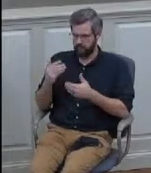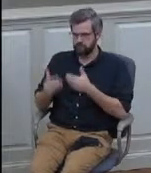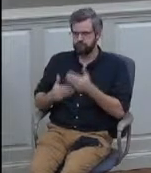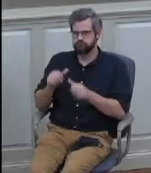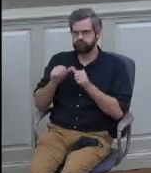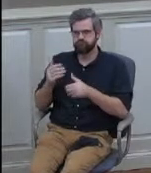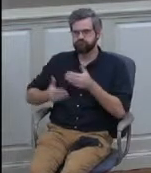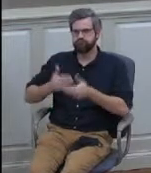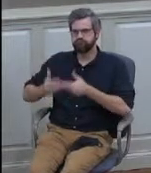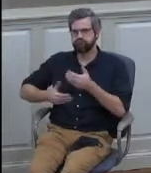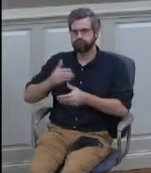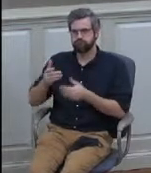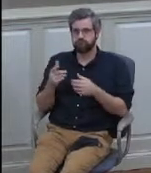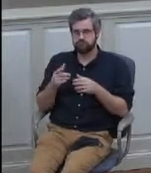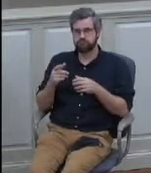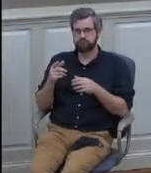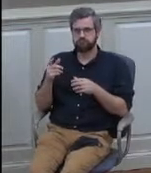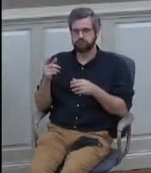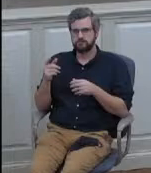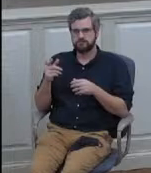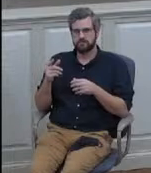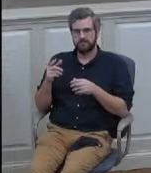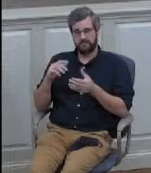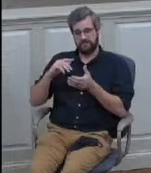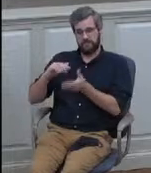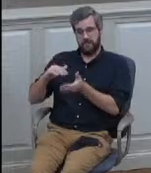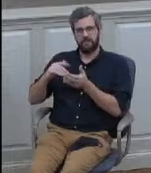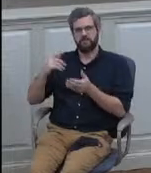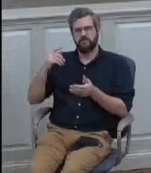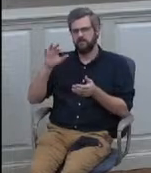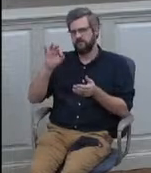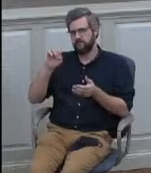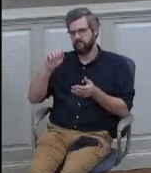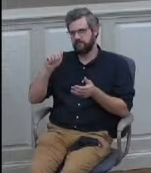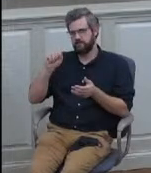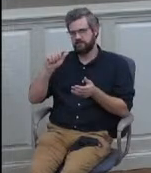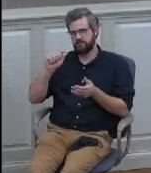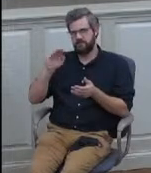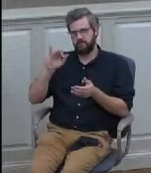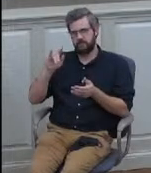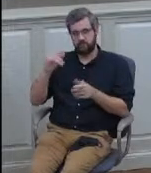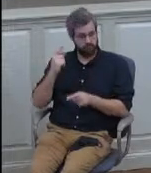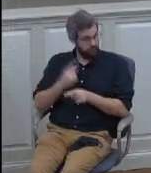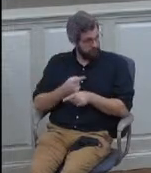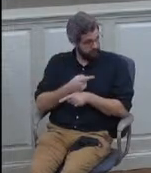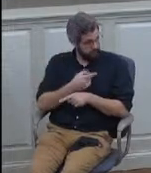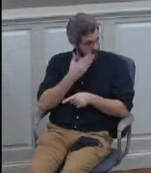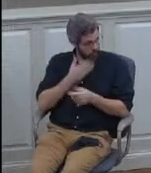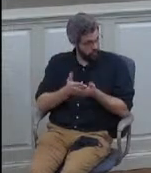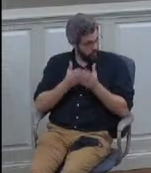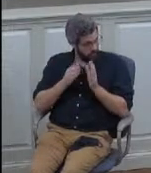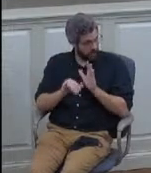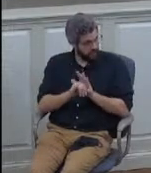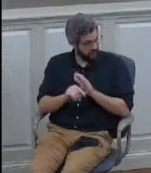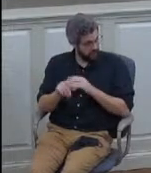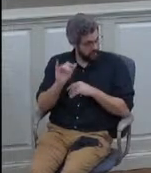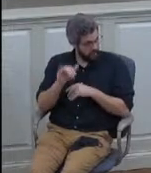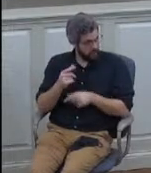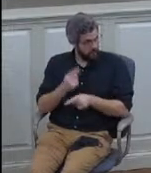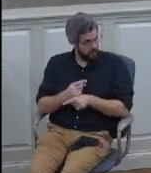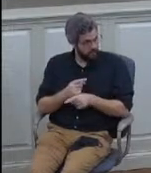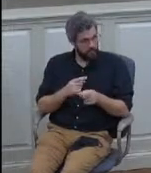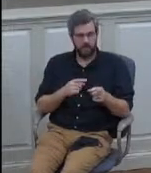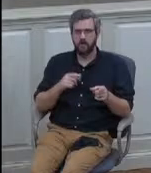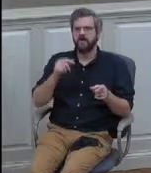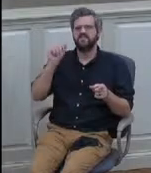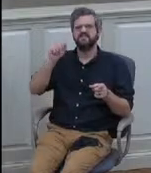we'll, you know, we'll need to, this will be more of a feasibility study, I think, at first. Earl, is that probably a good way to identify it? I mean,